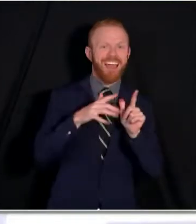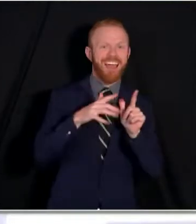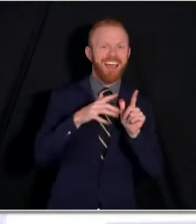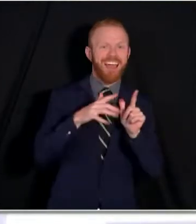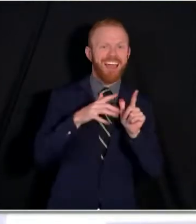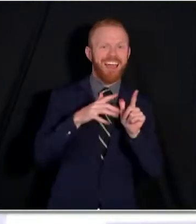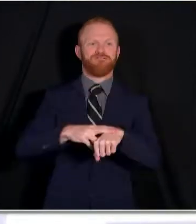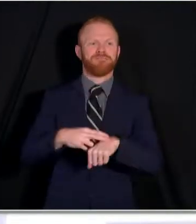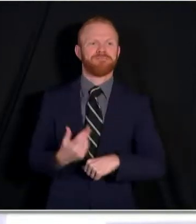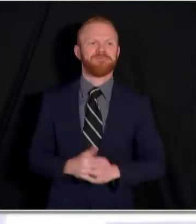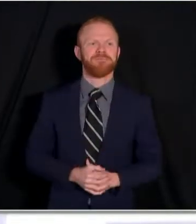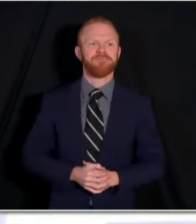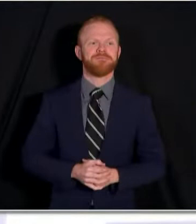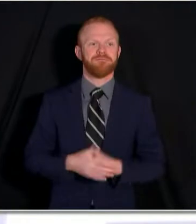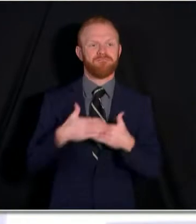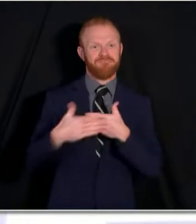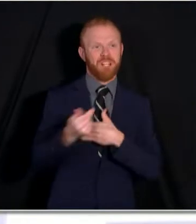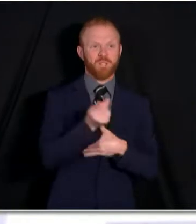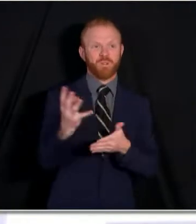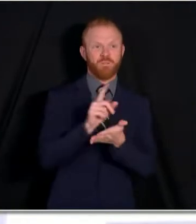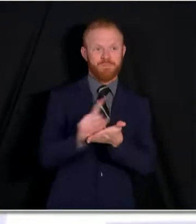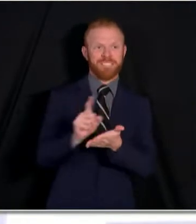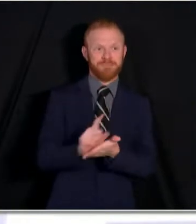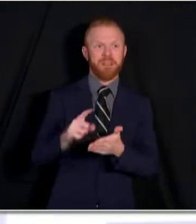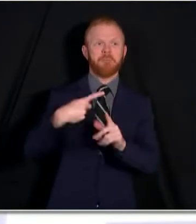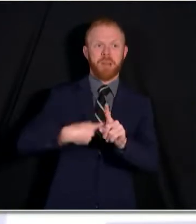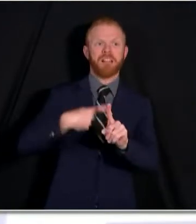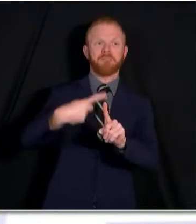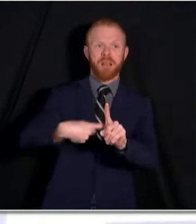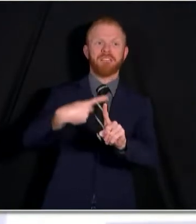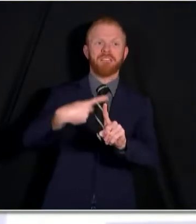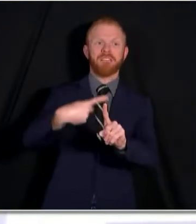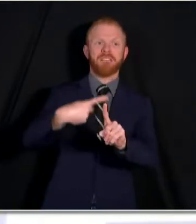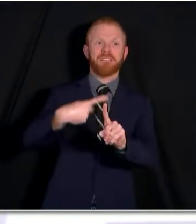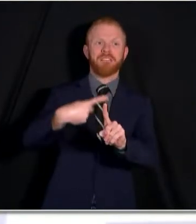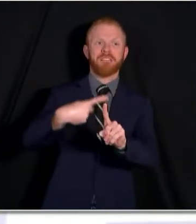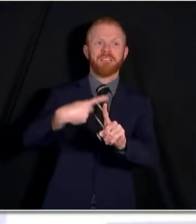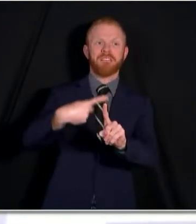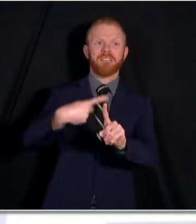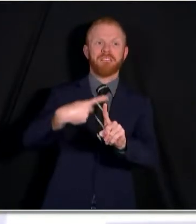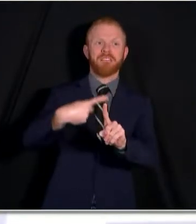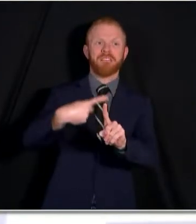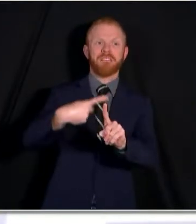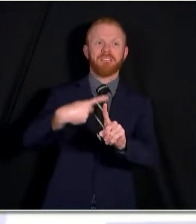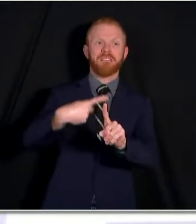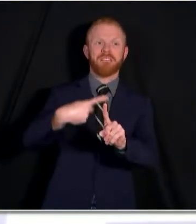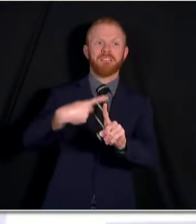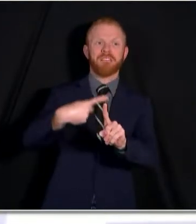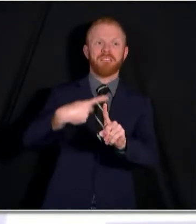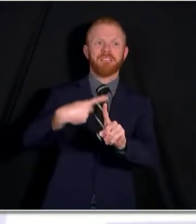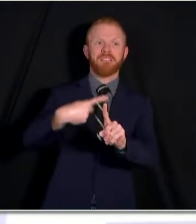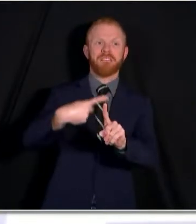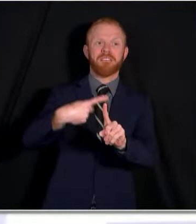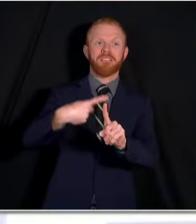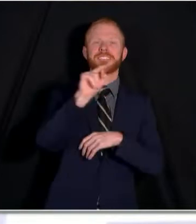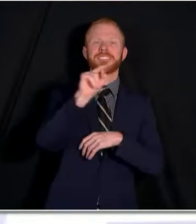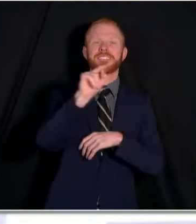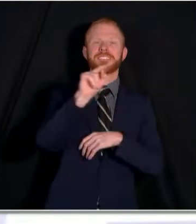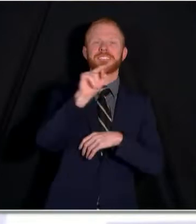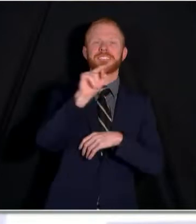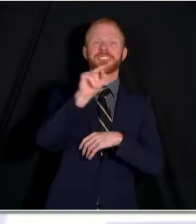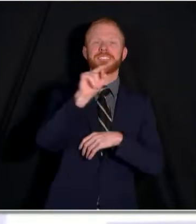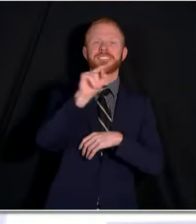In the next number of months, there is the proverbial light. I'll talk about that just